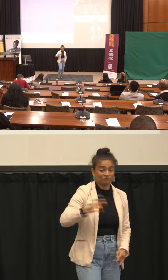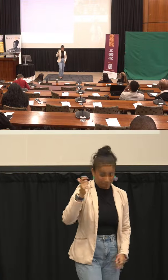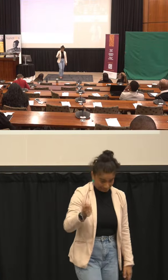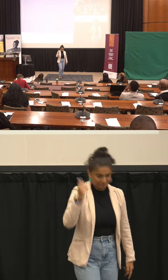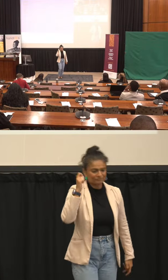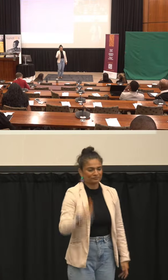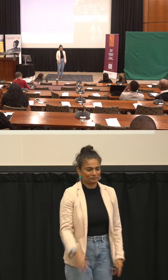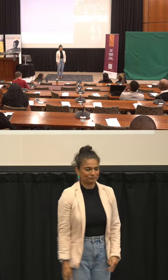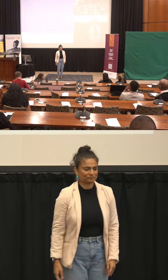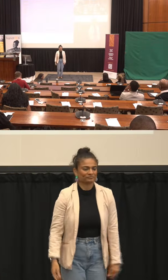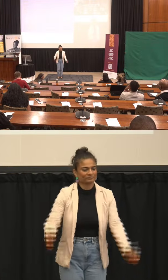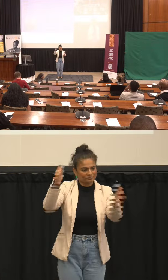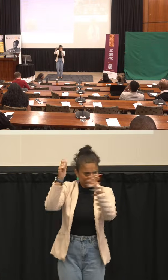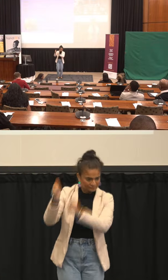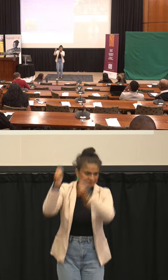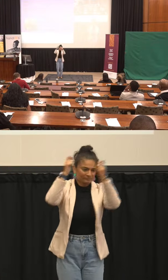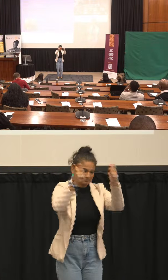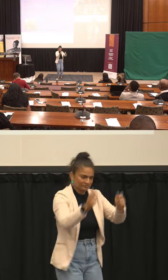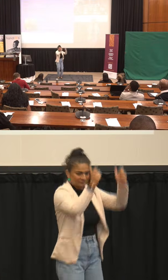Okay.